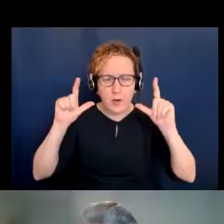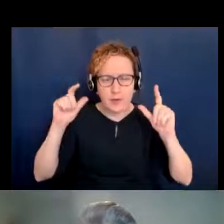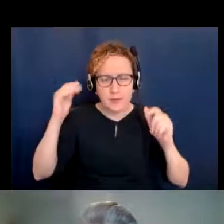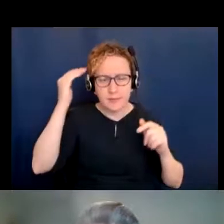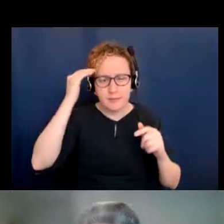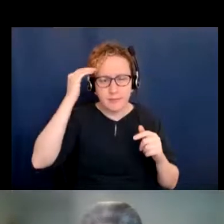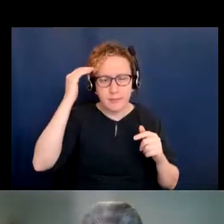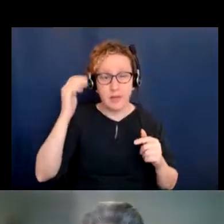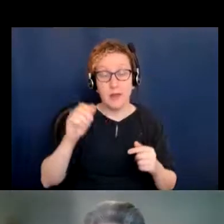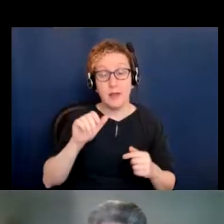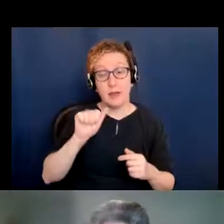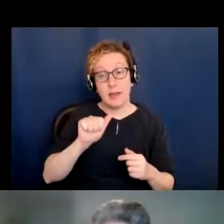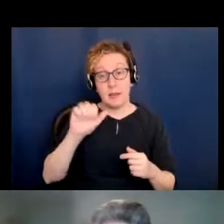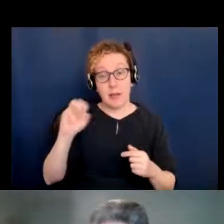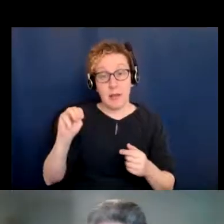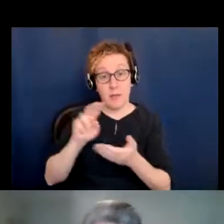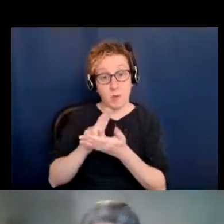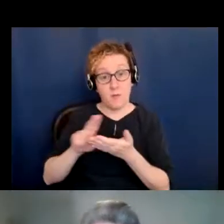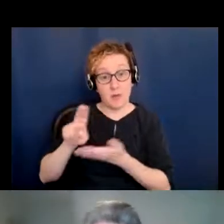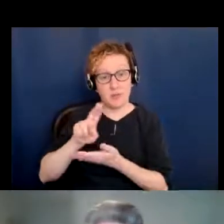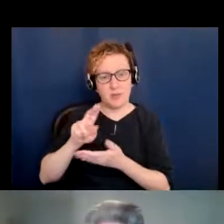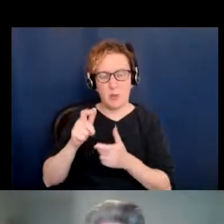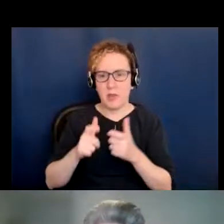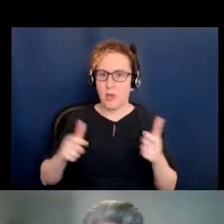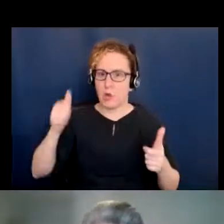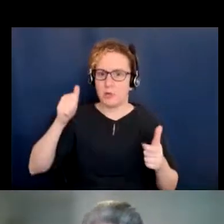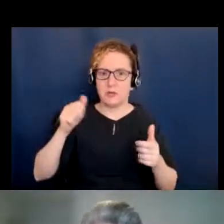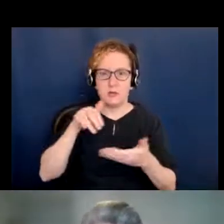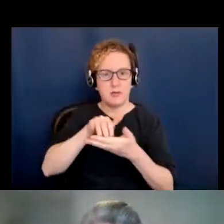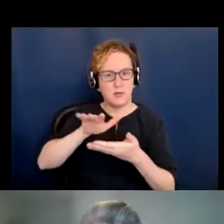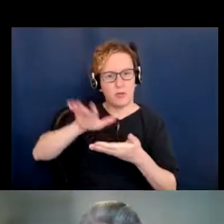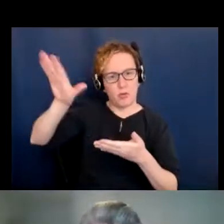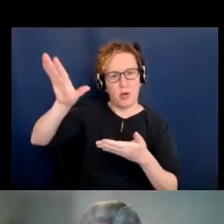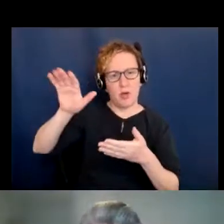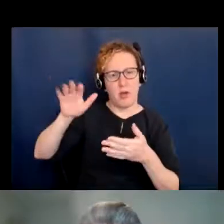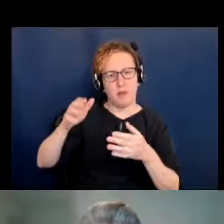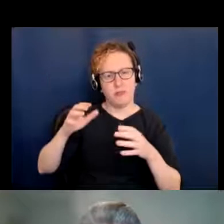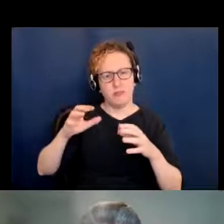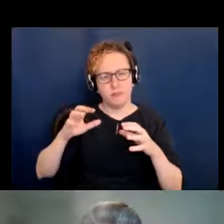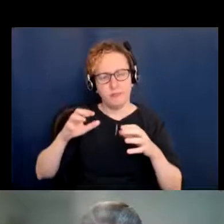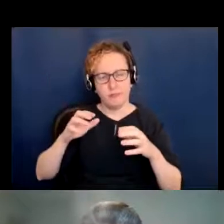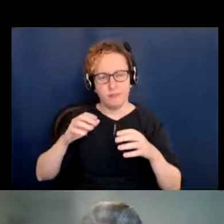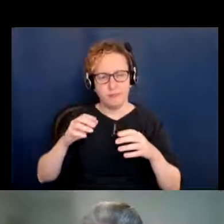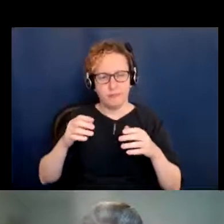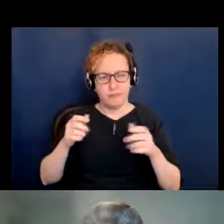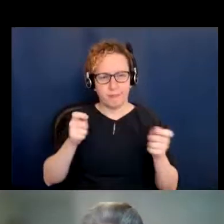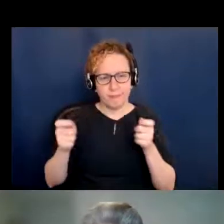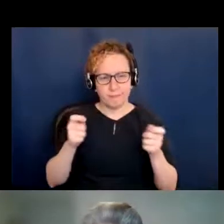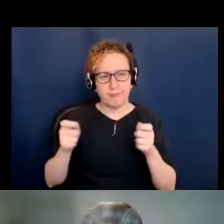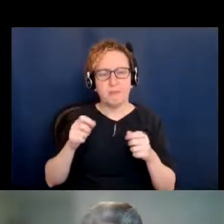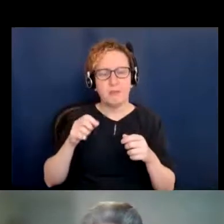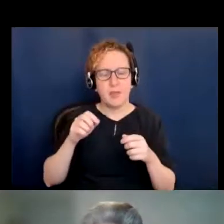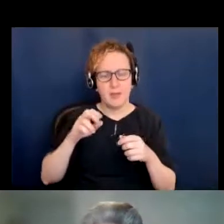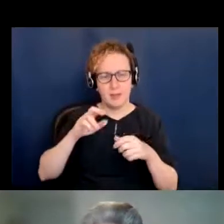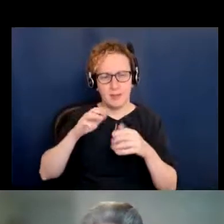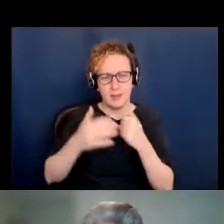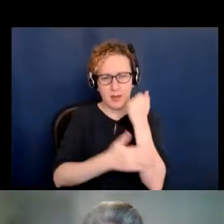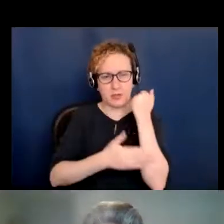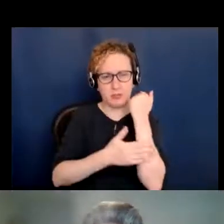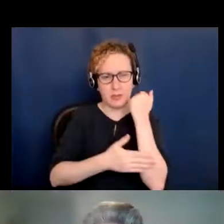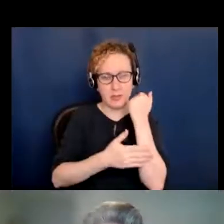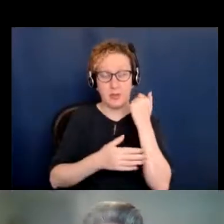A&M, as one of the largest study abroad operations in the nation, we have had a lot of folks asking us, reaching out,